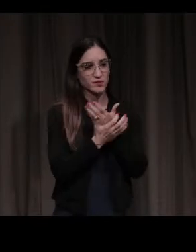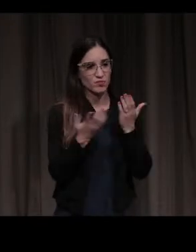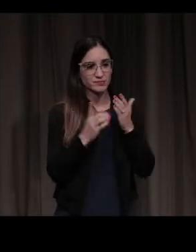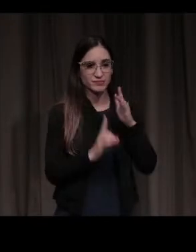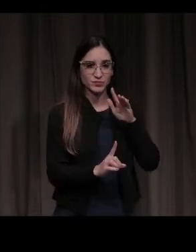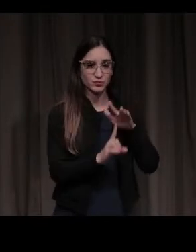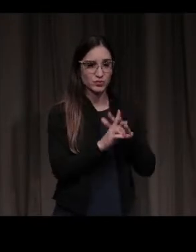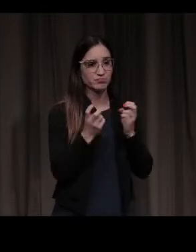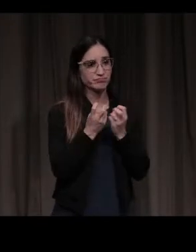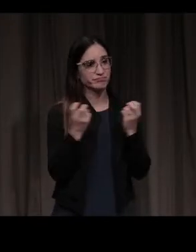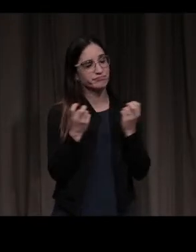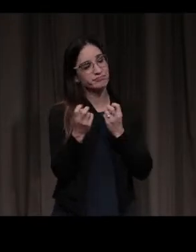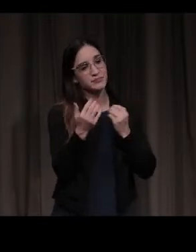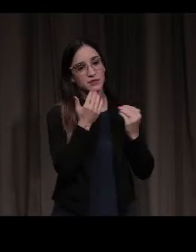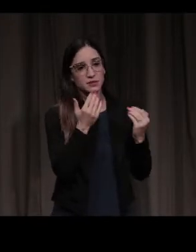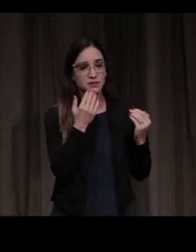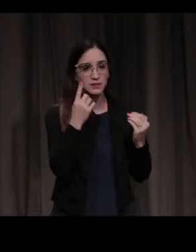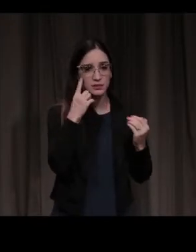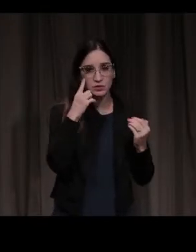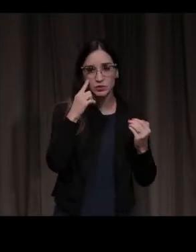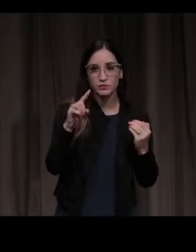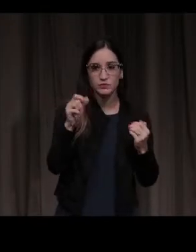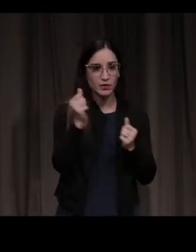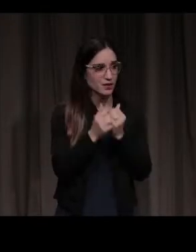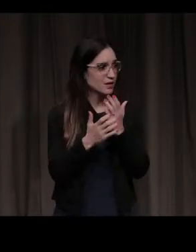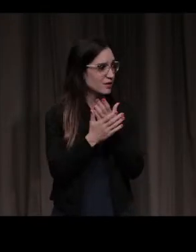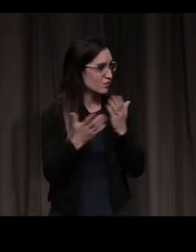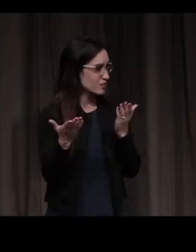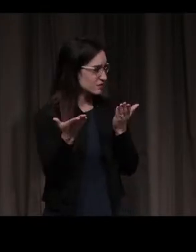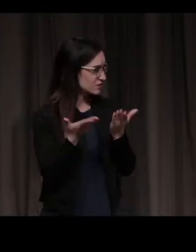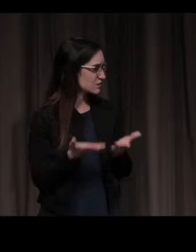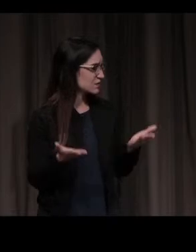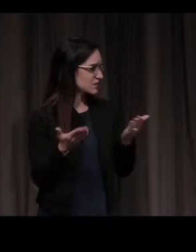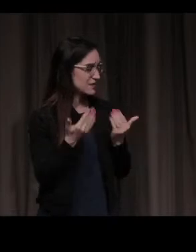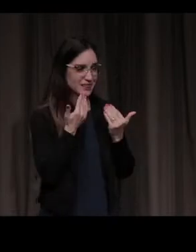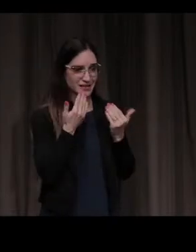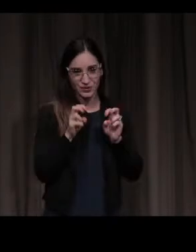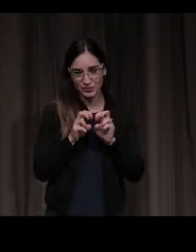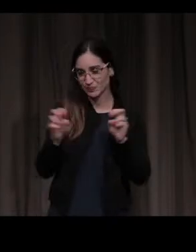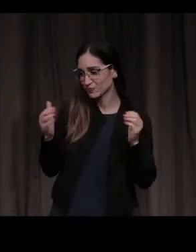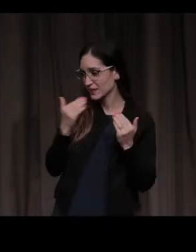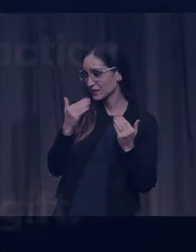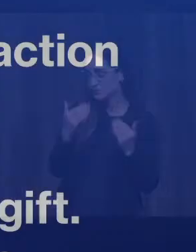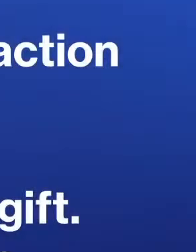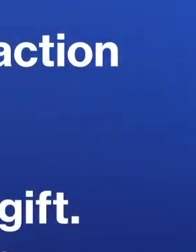and thanks to the participants as well. Thank you so much.